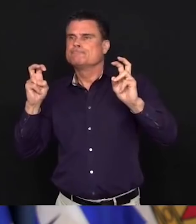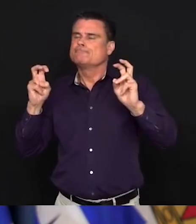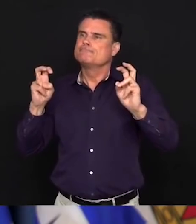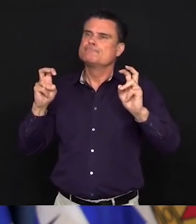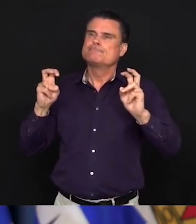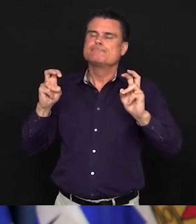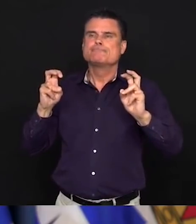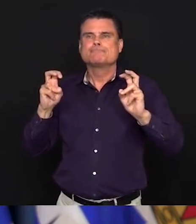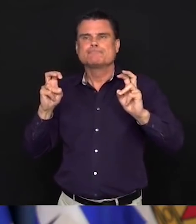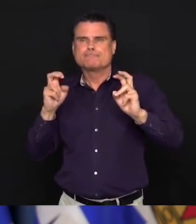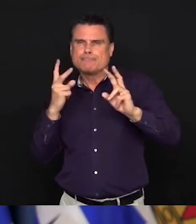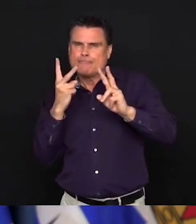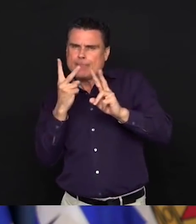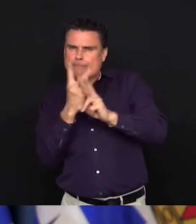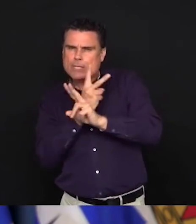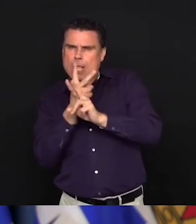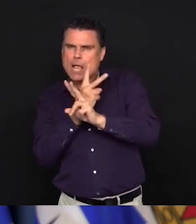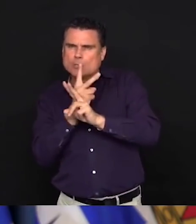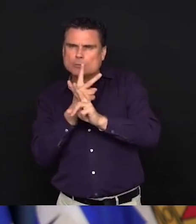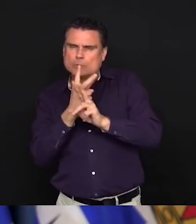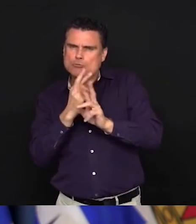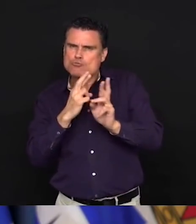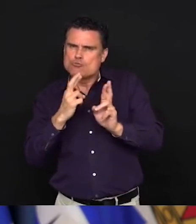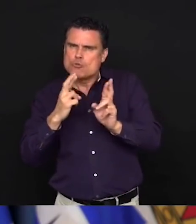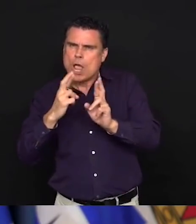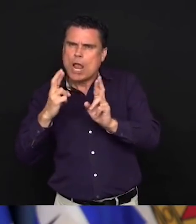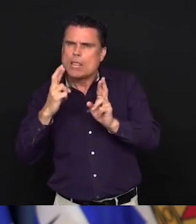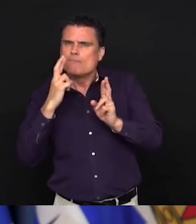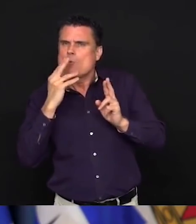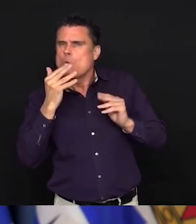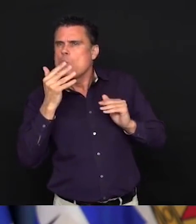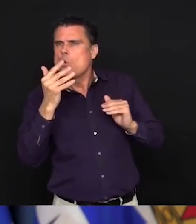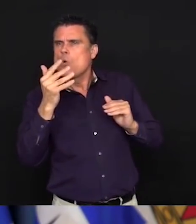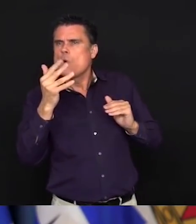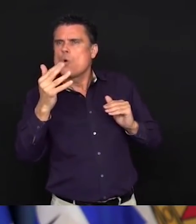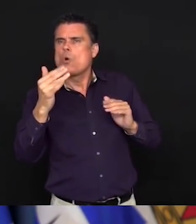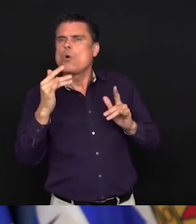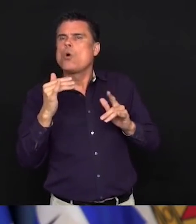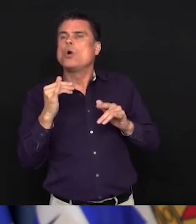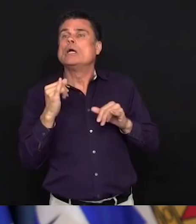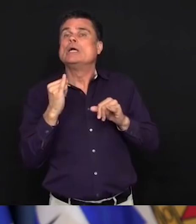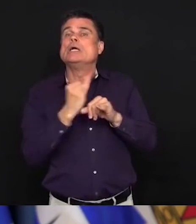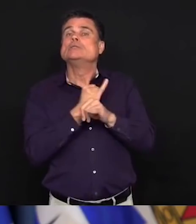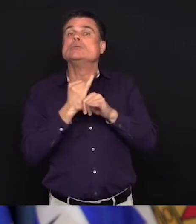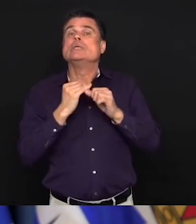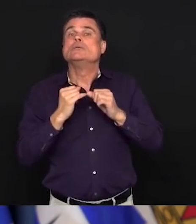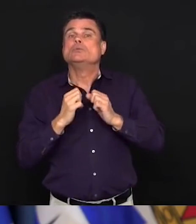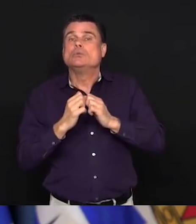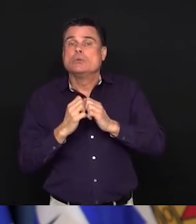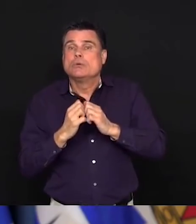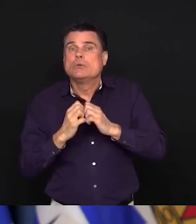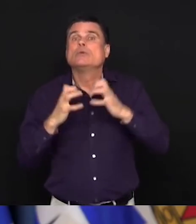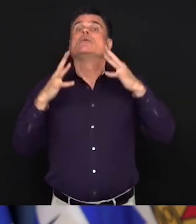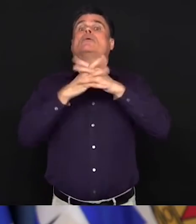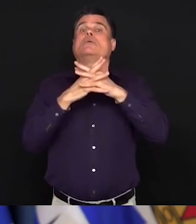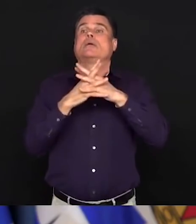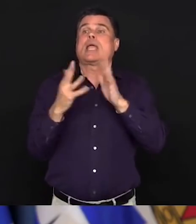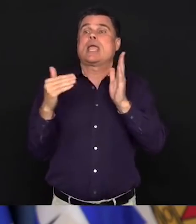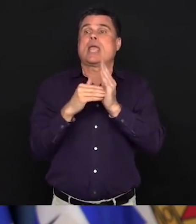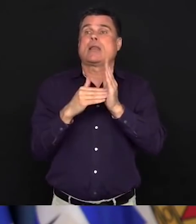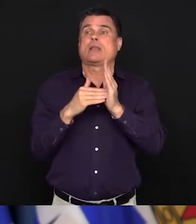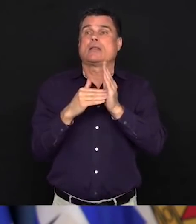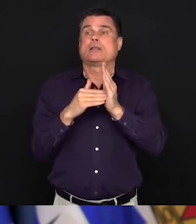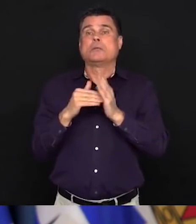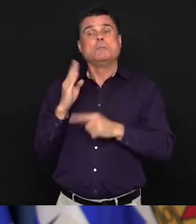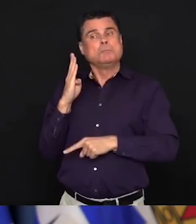North America. So that's a competitive advantage for us because of the work, not of government, but because the people of British Columbia have taken this